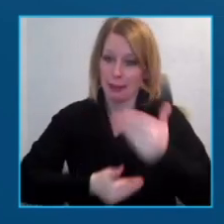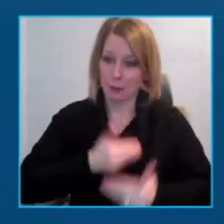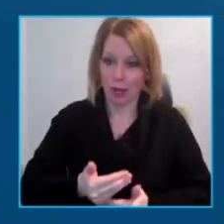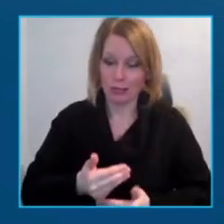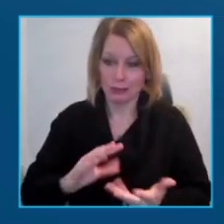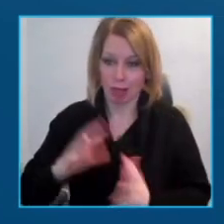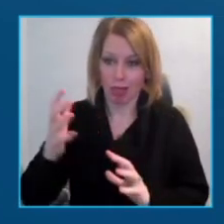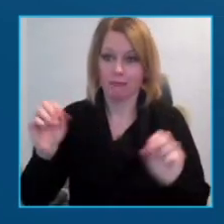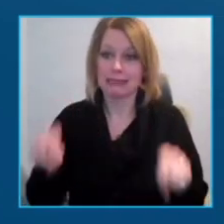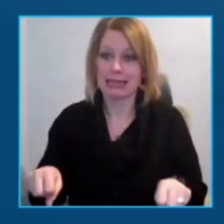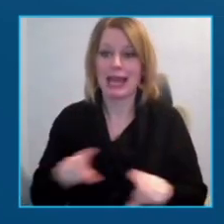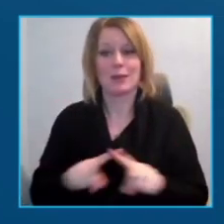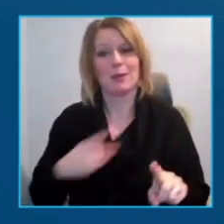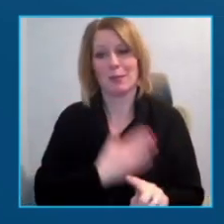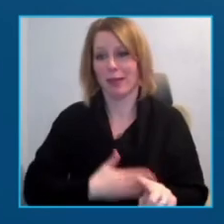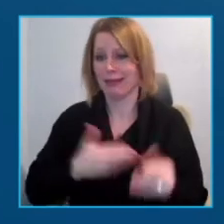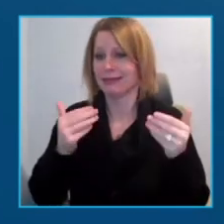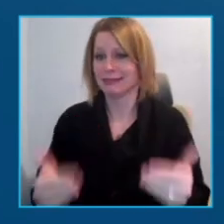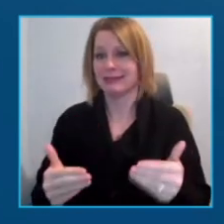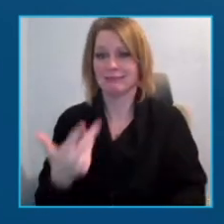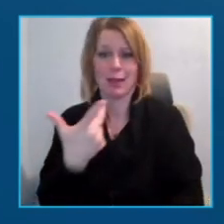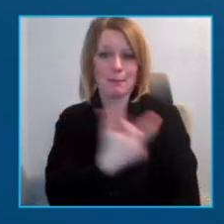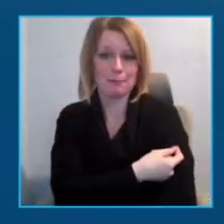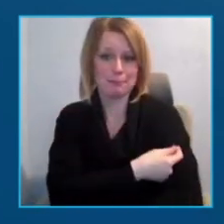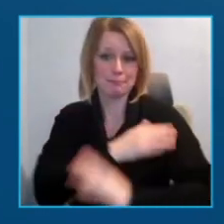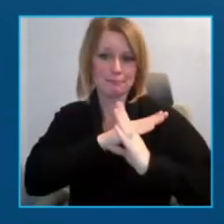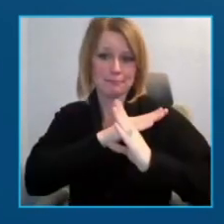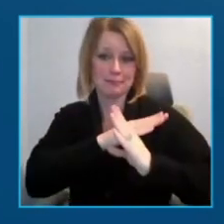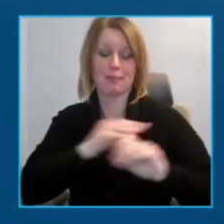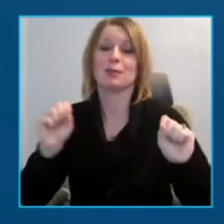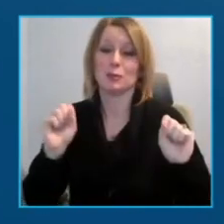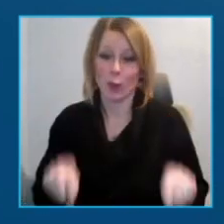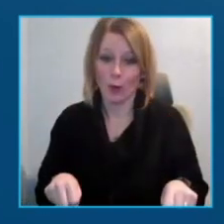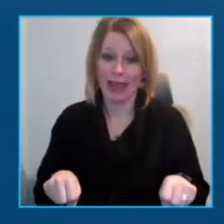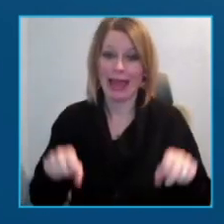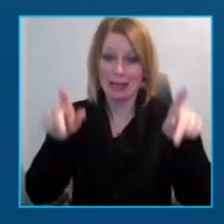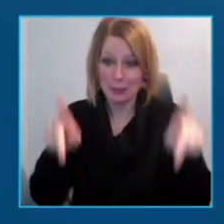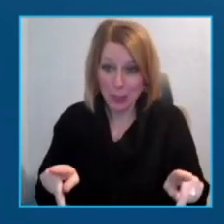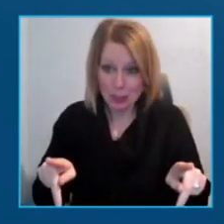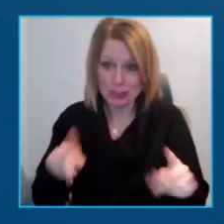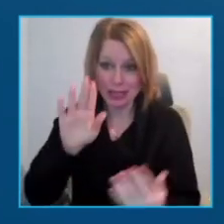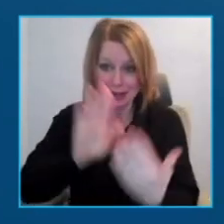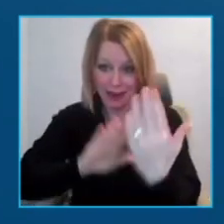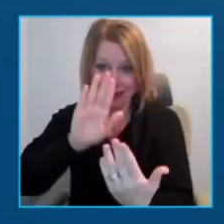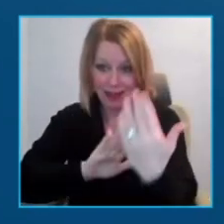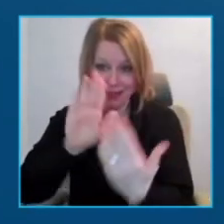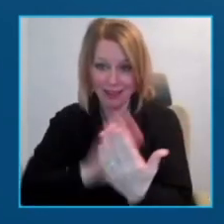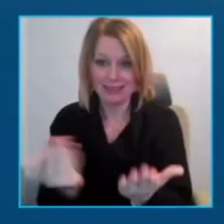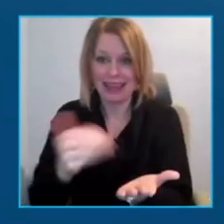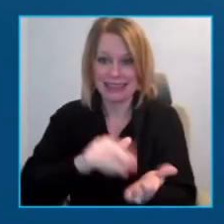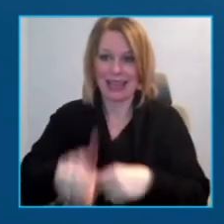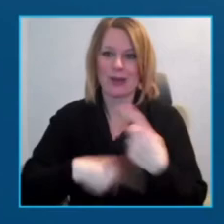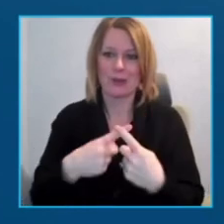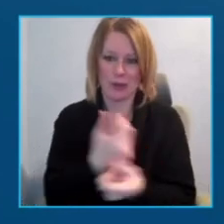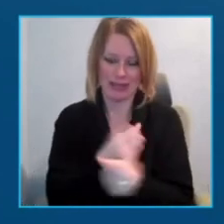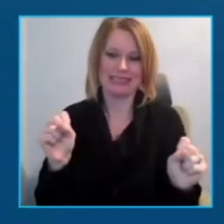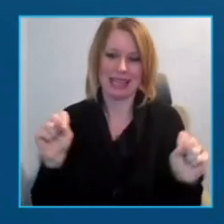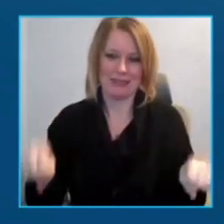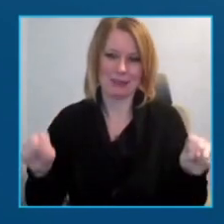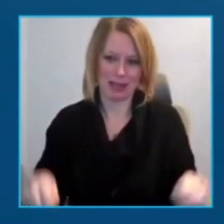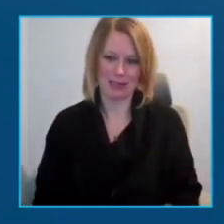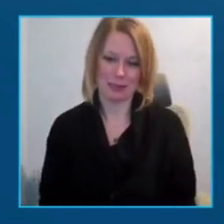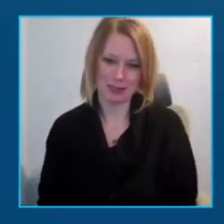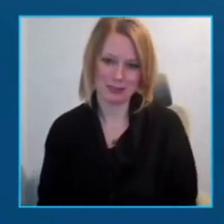so that we will see you all again in person as soon as it's safe to do so. Mr. Chairman, if